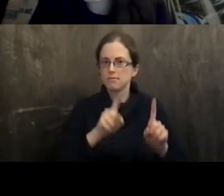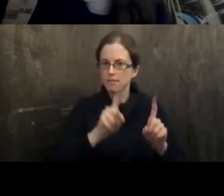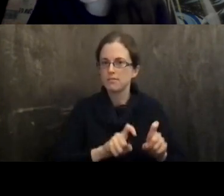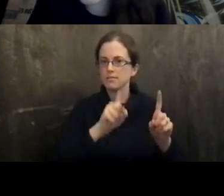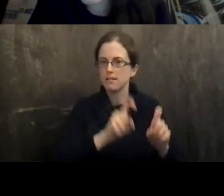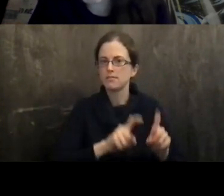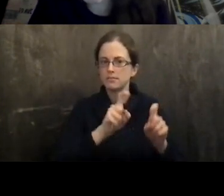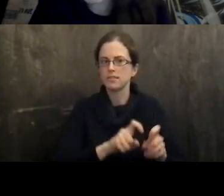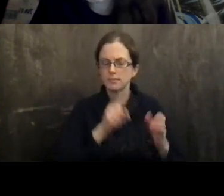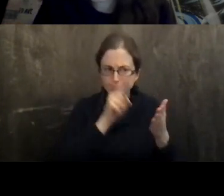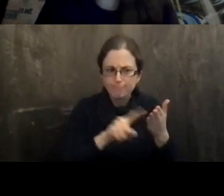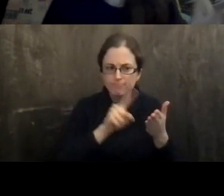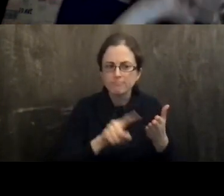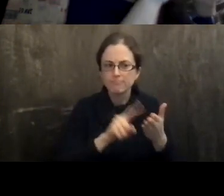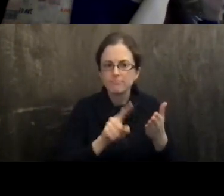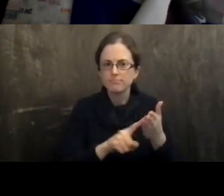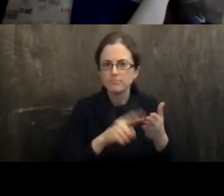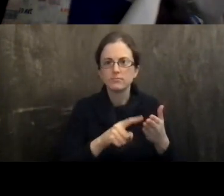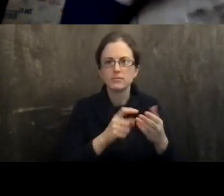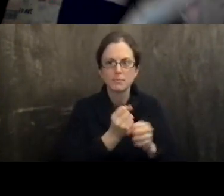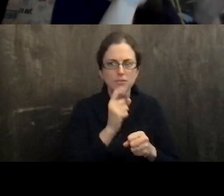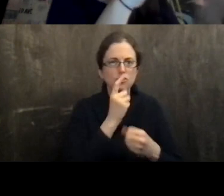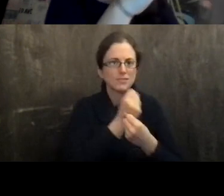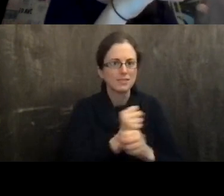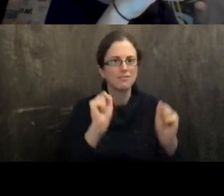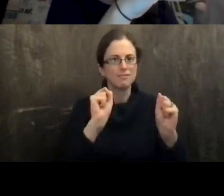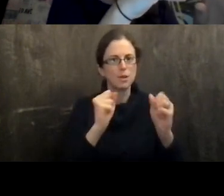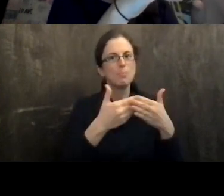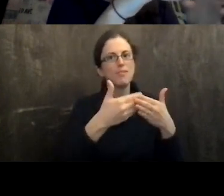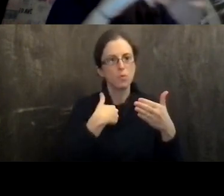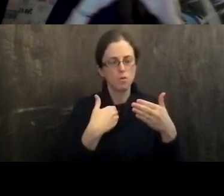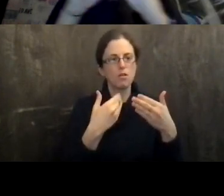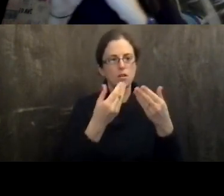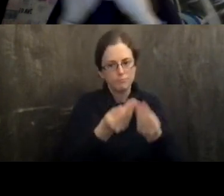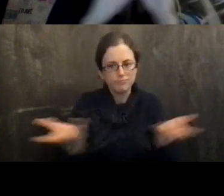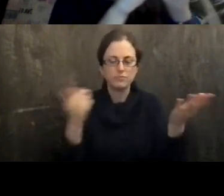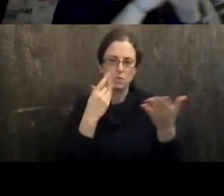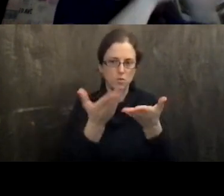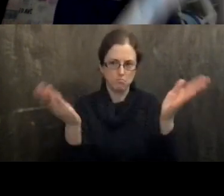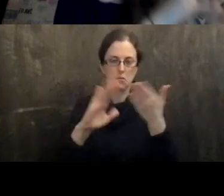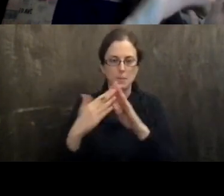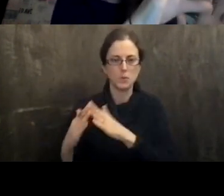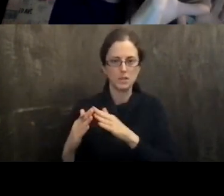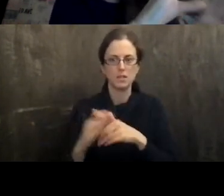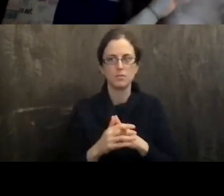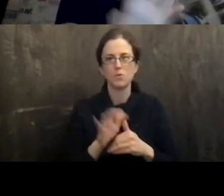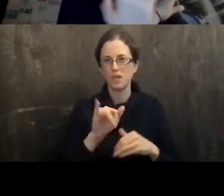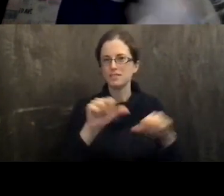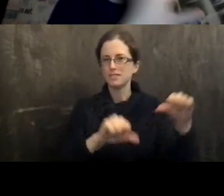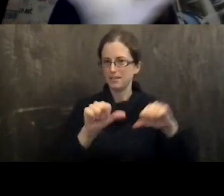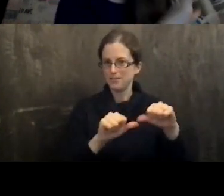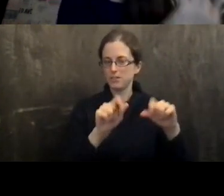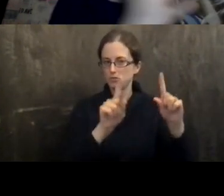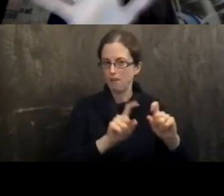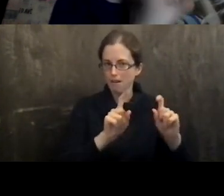becoming available in the community. Those are the scientific trials. Once that's done, the vaccine